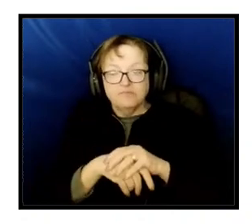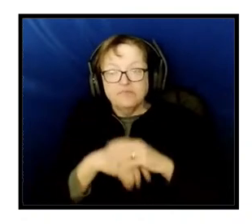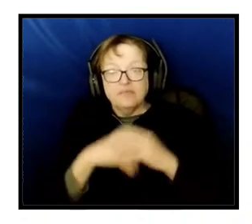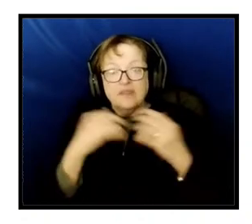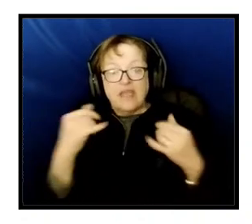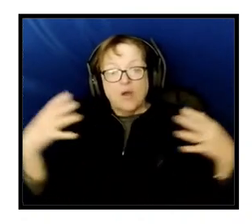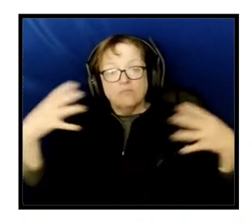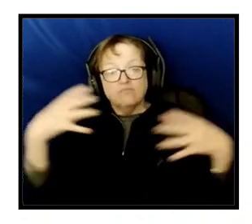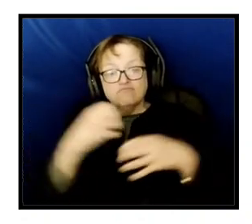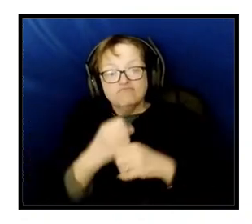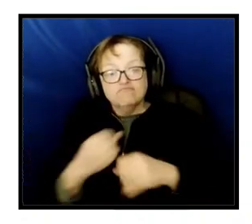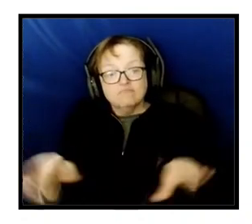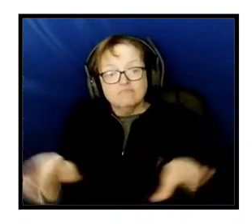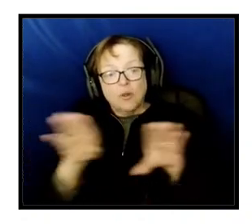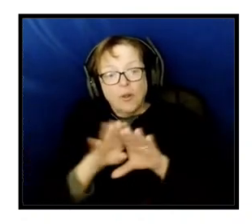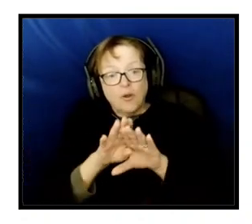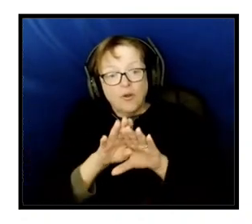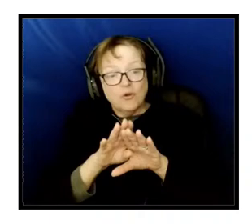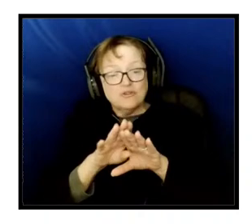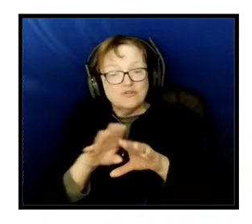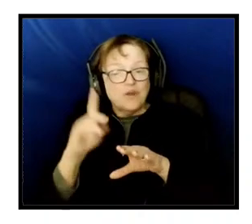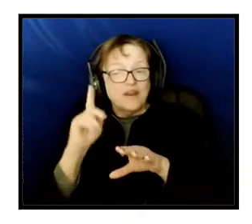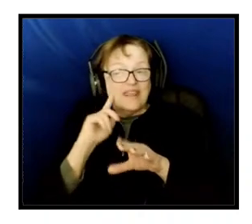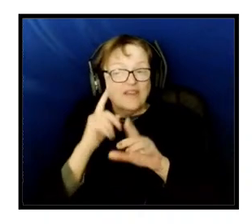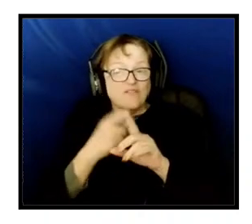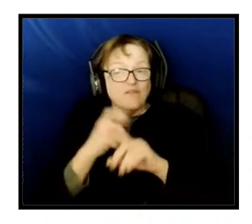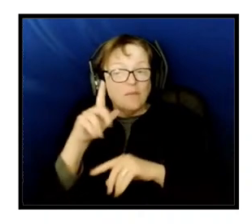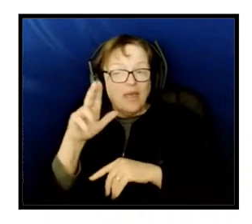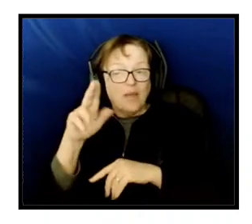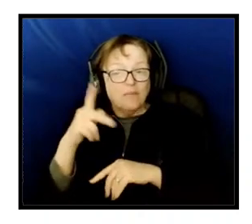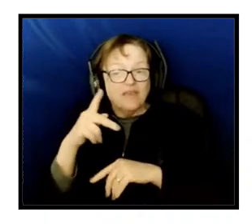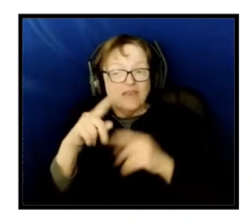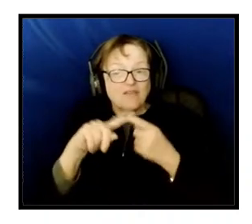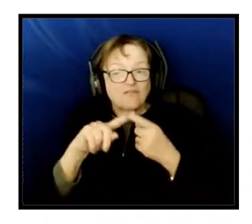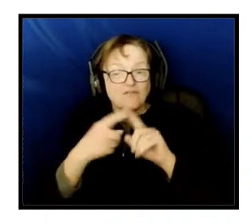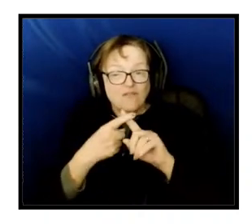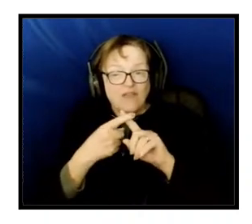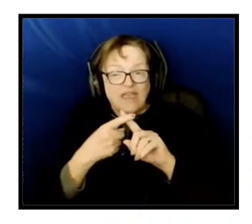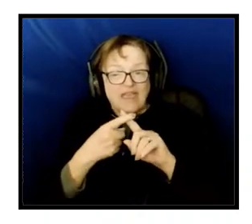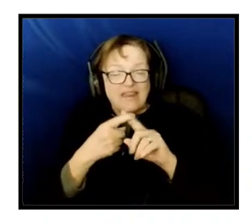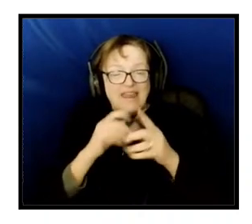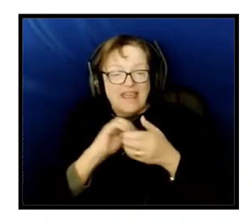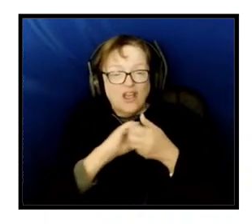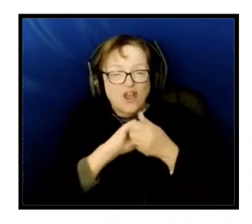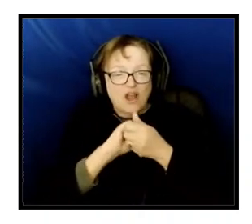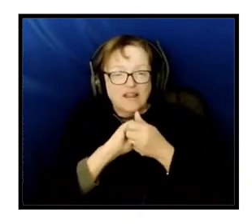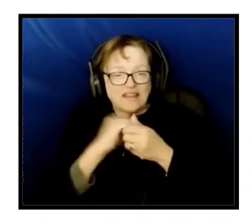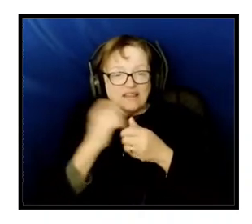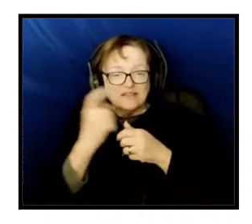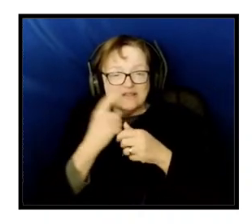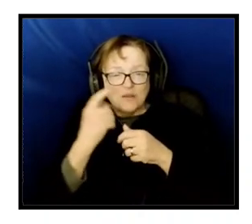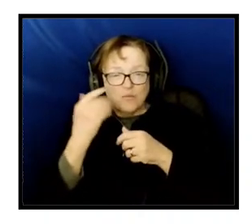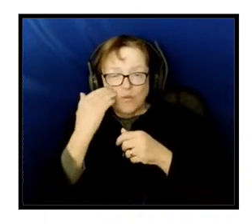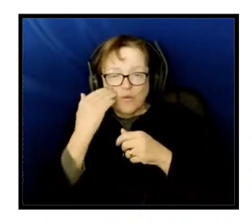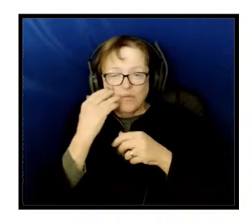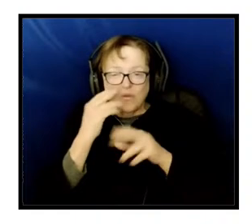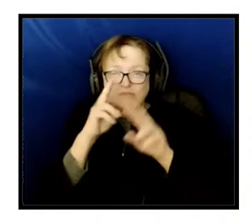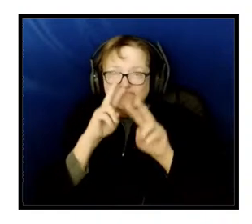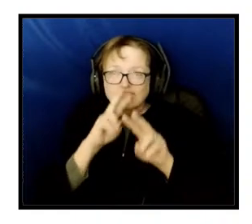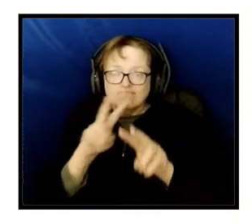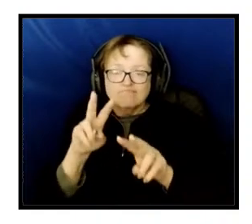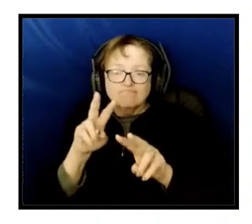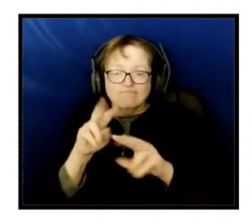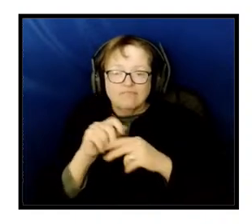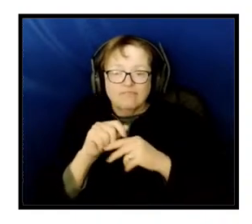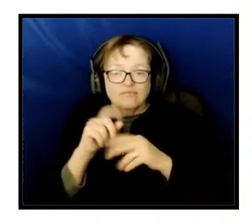close, let's hear from our LP friend, colleague, and someone whose practice we all deeply admire. They